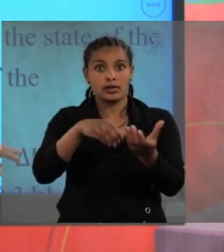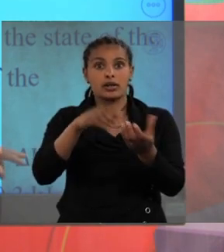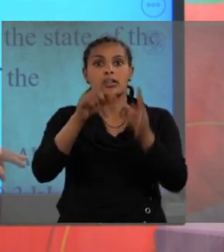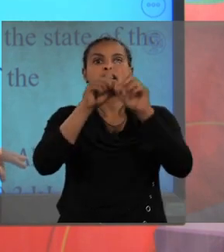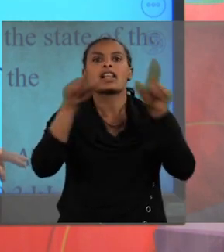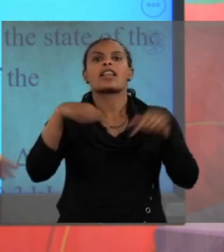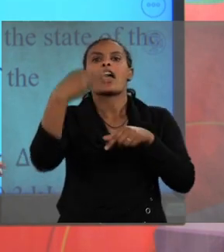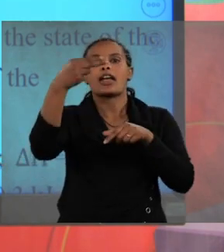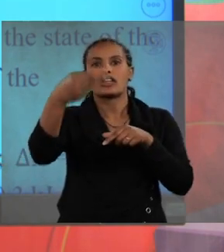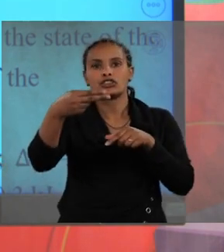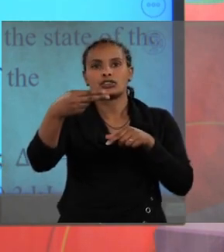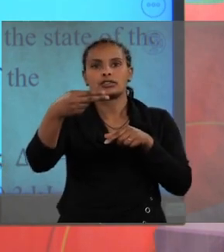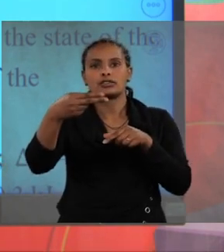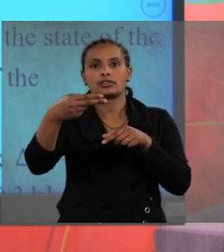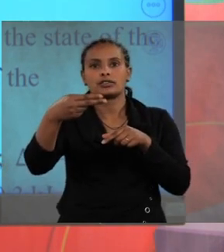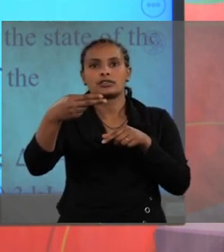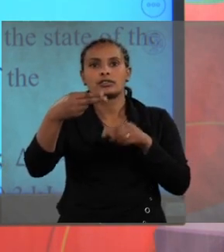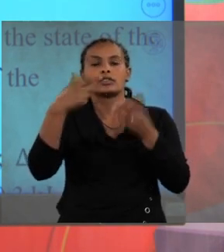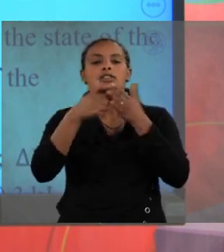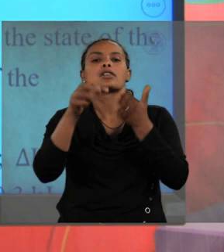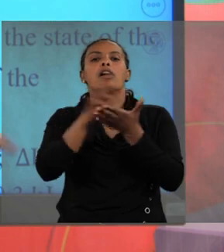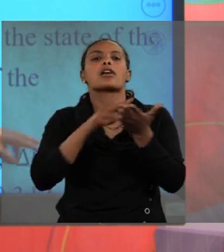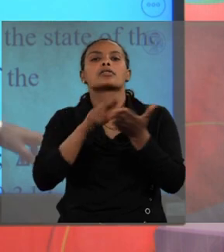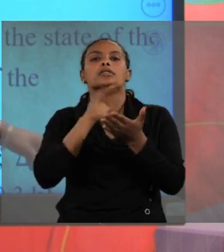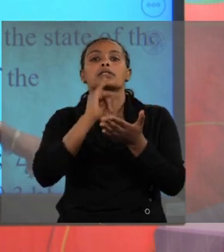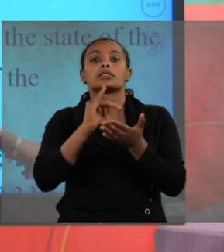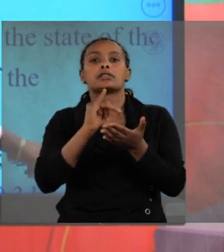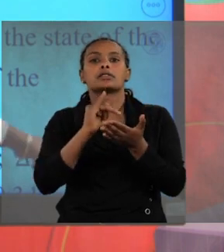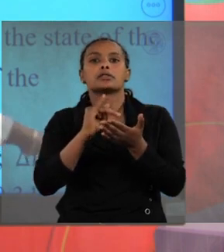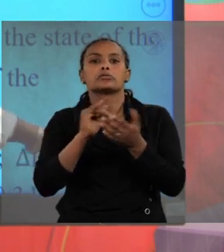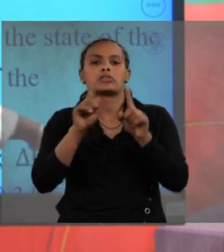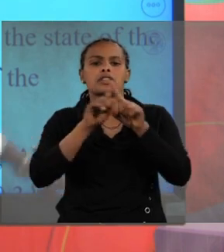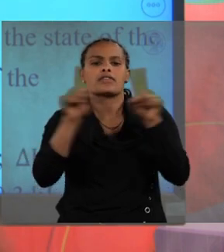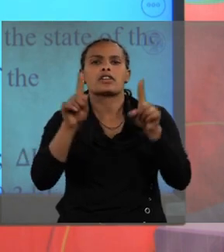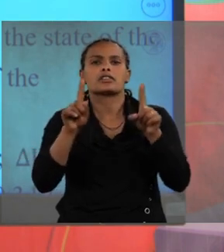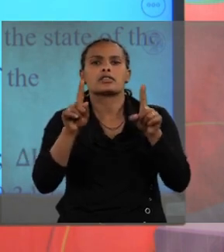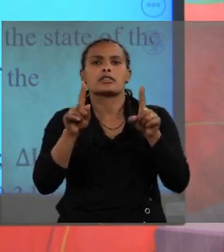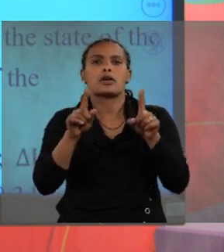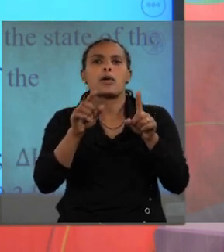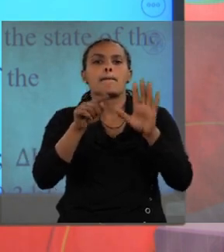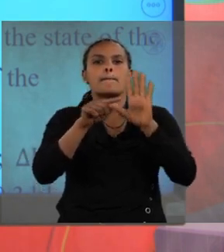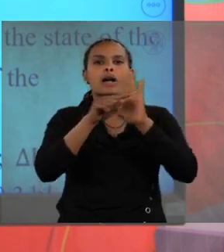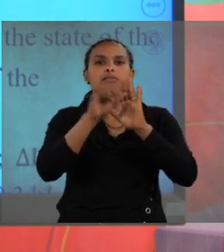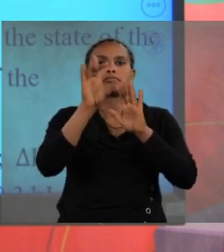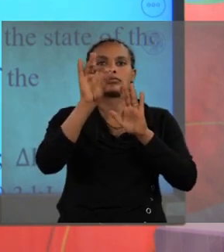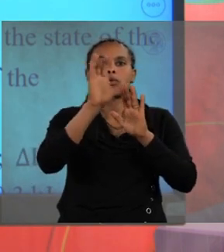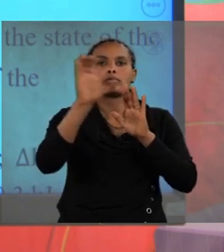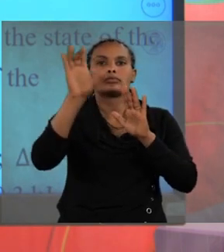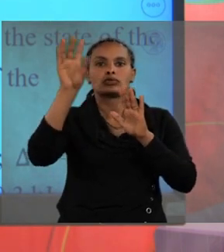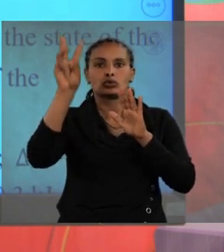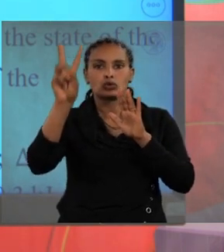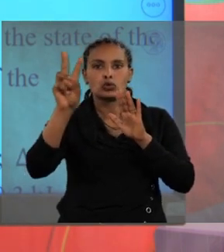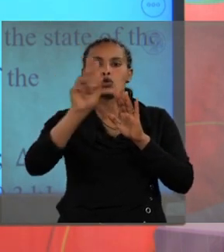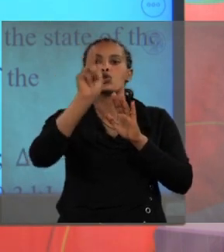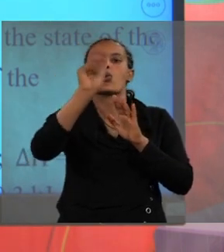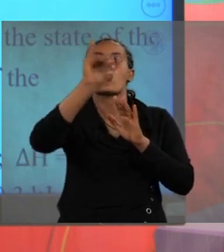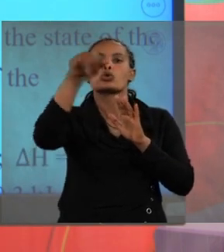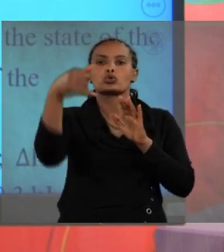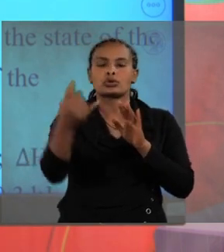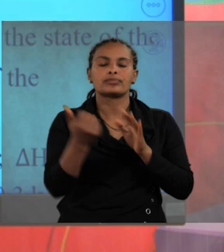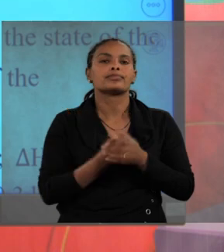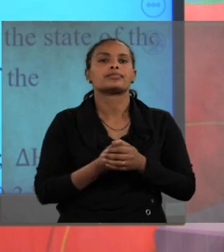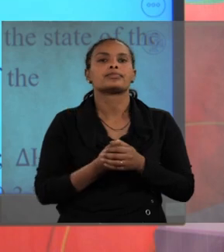delta H of this reaction is different from minus 802